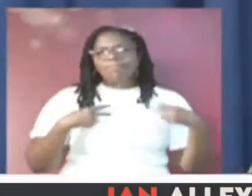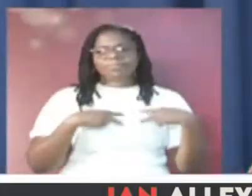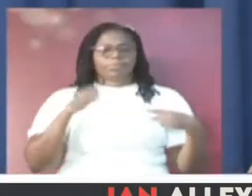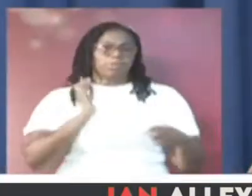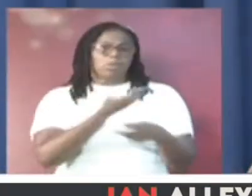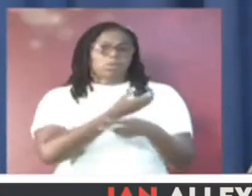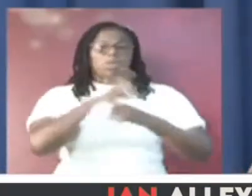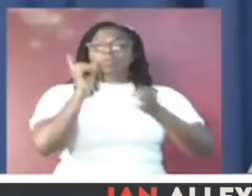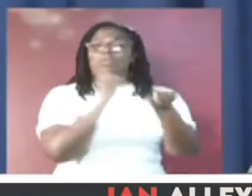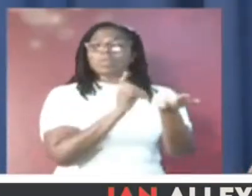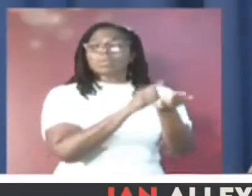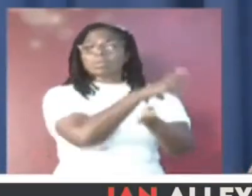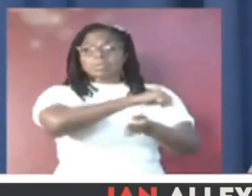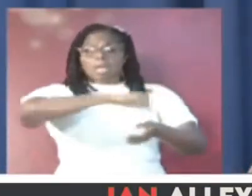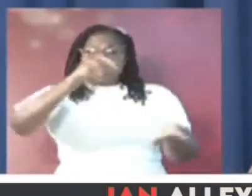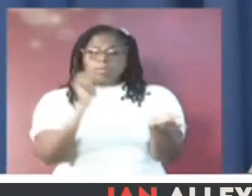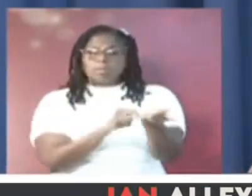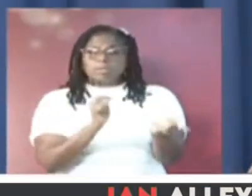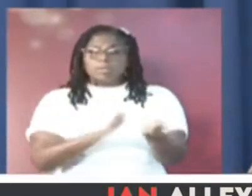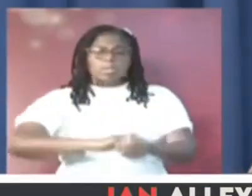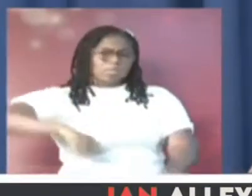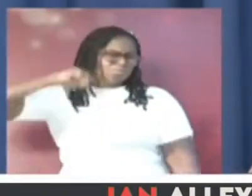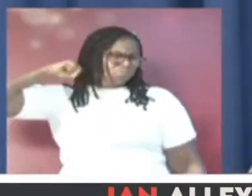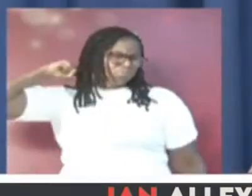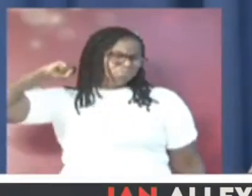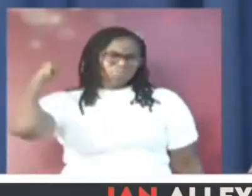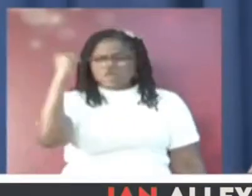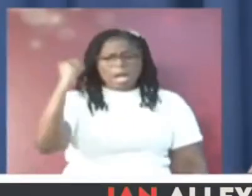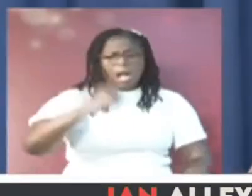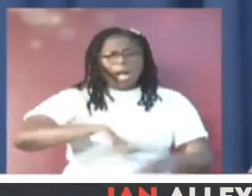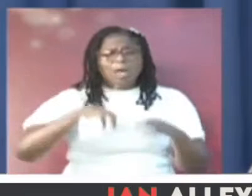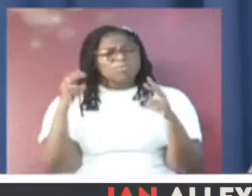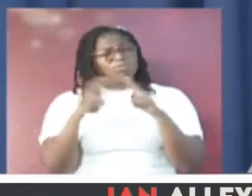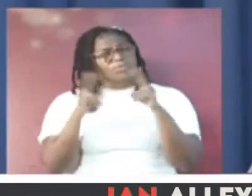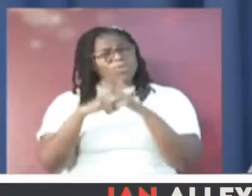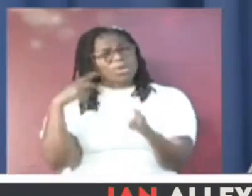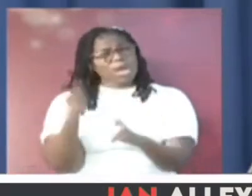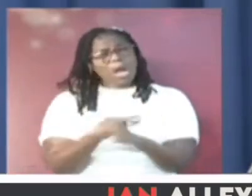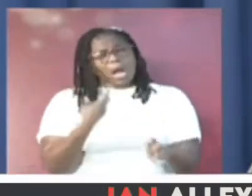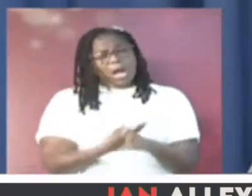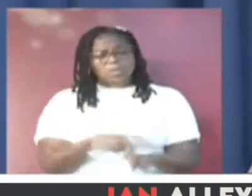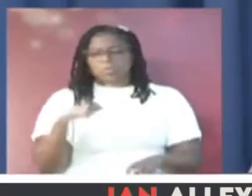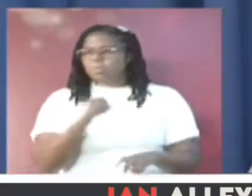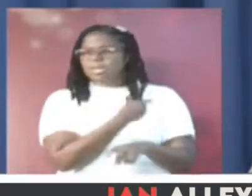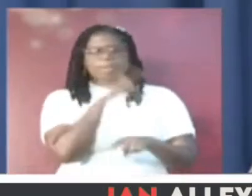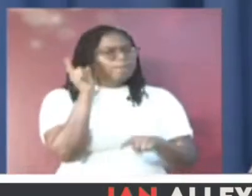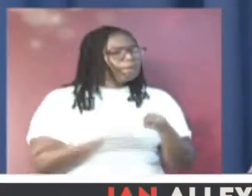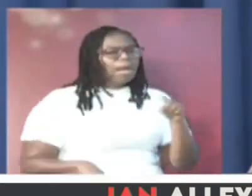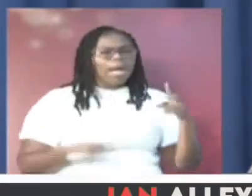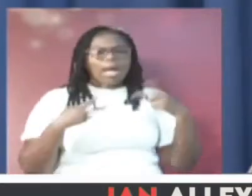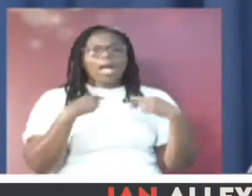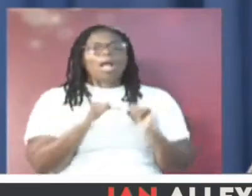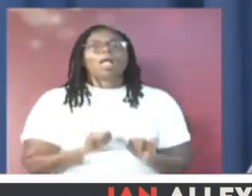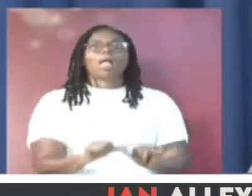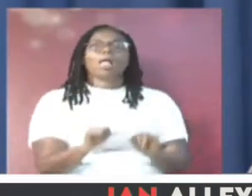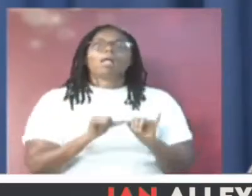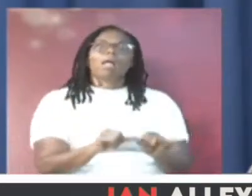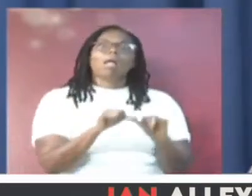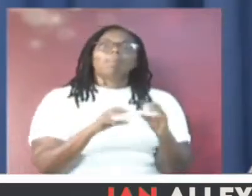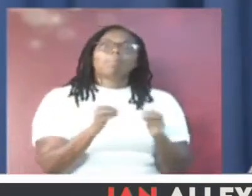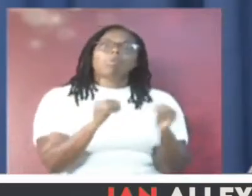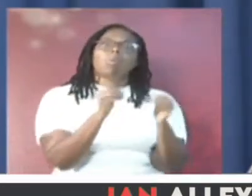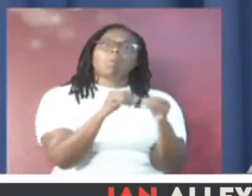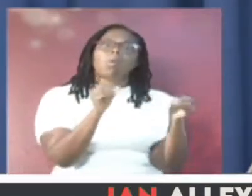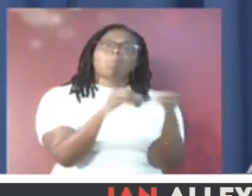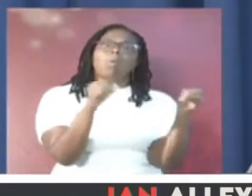And we can't run a hospital at 100% flat out for any length of period. We have to have a